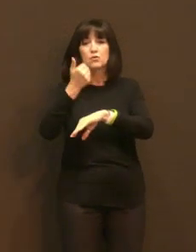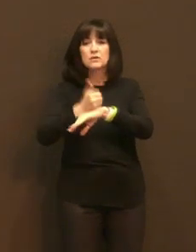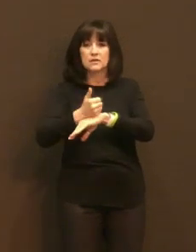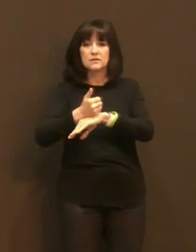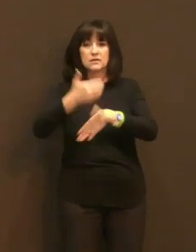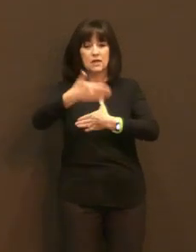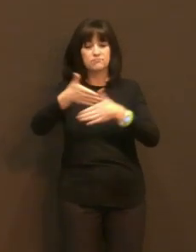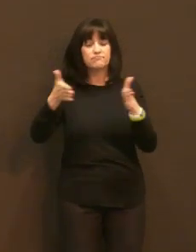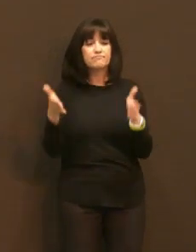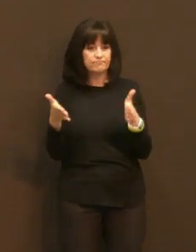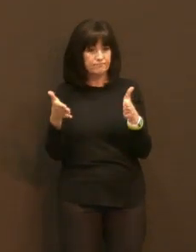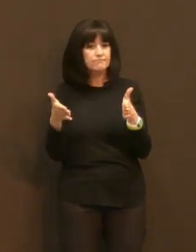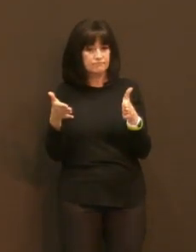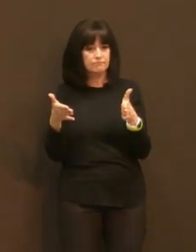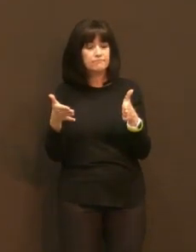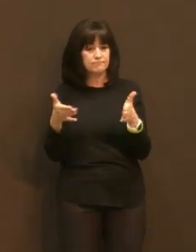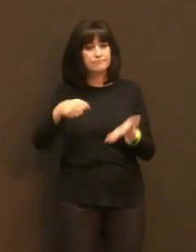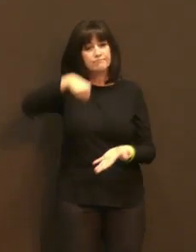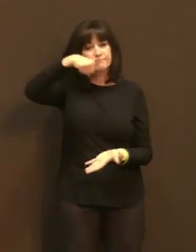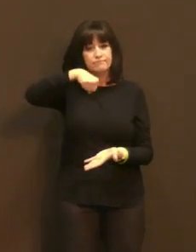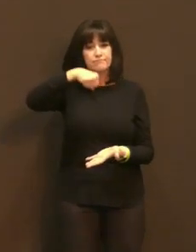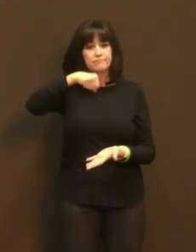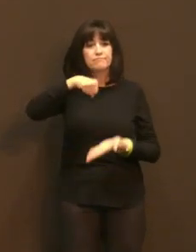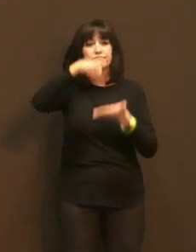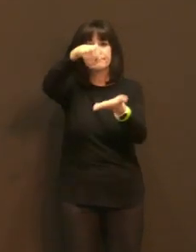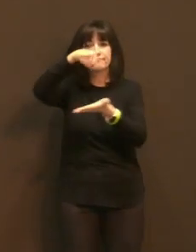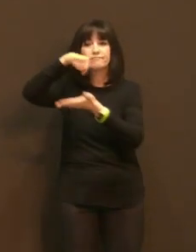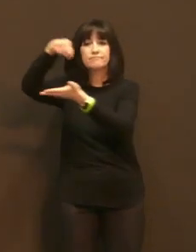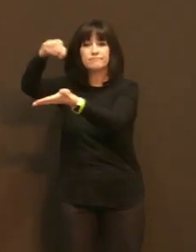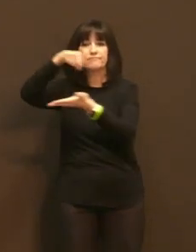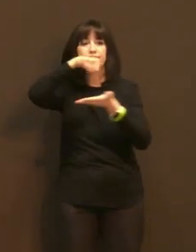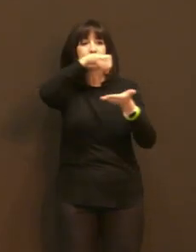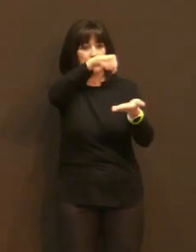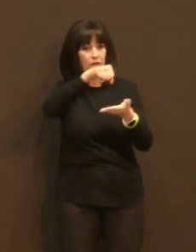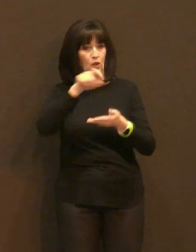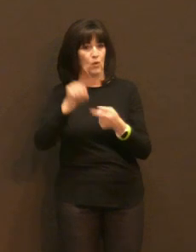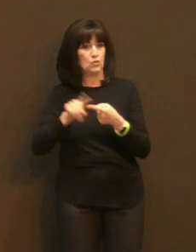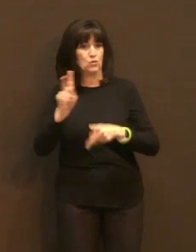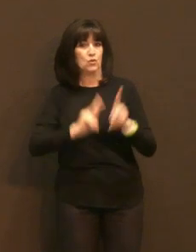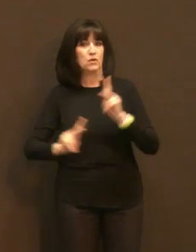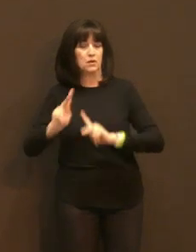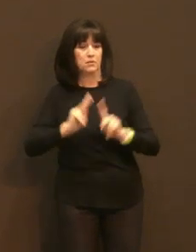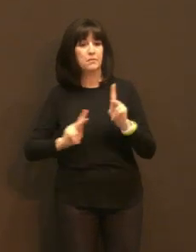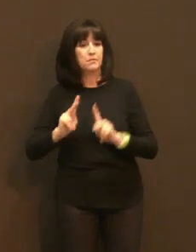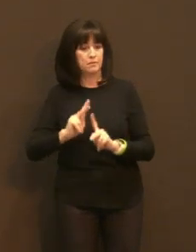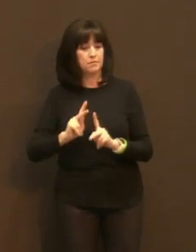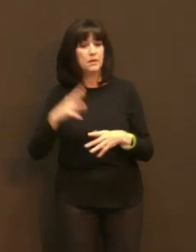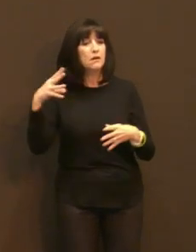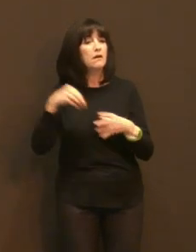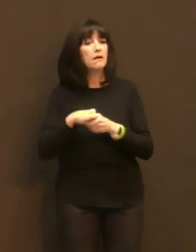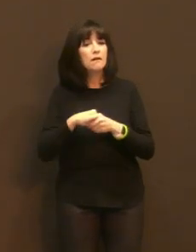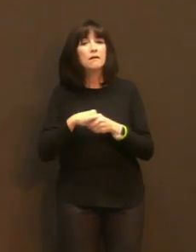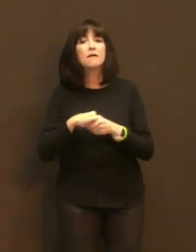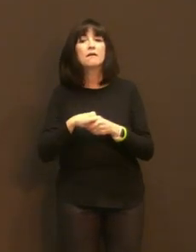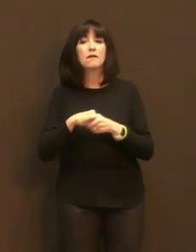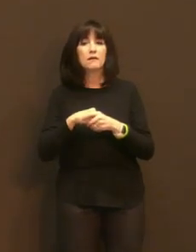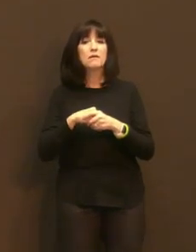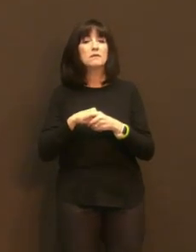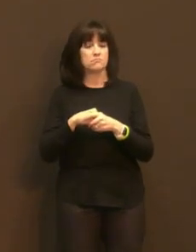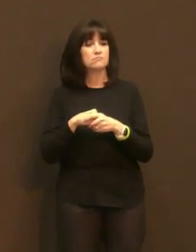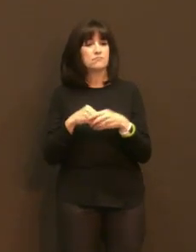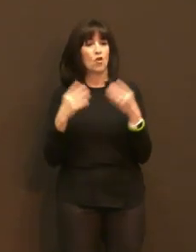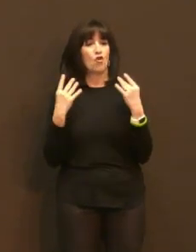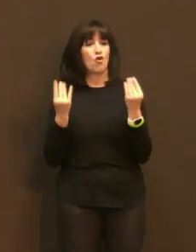really empower individuals to be able to protect themselves and their families. And these care packages include like cloth